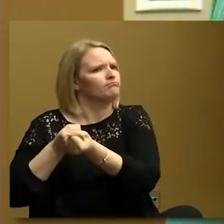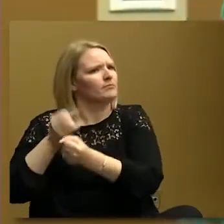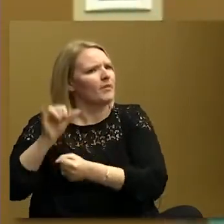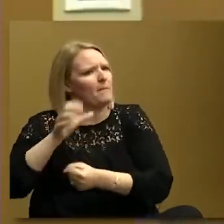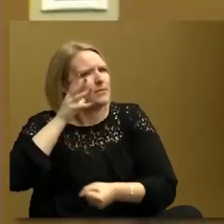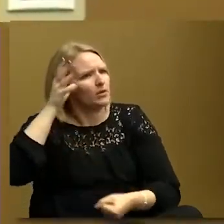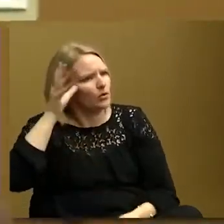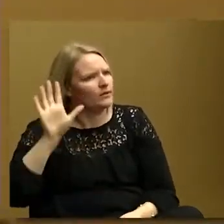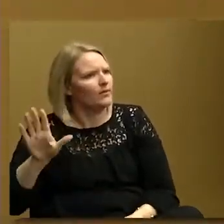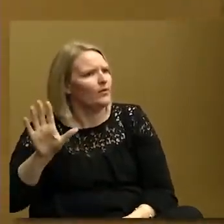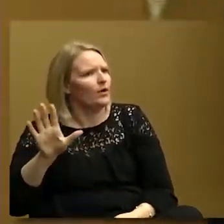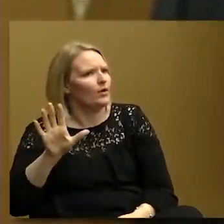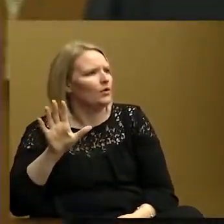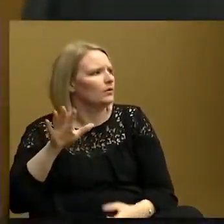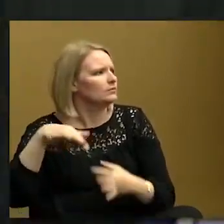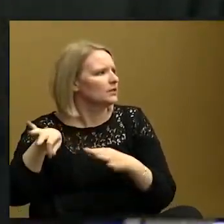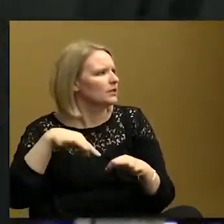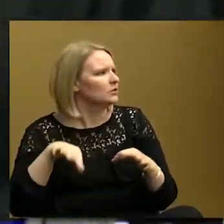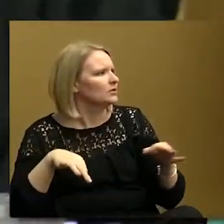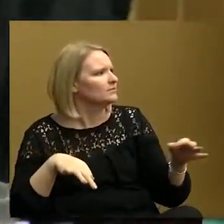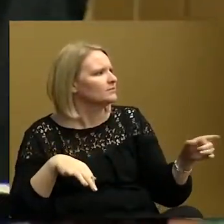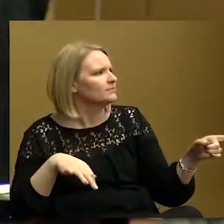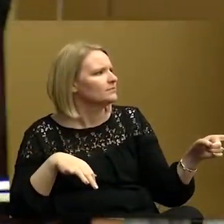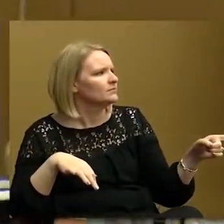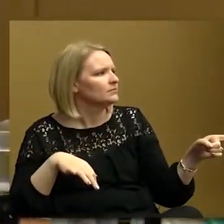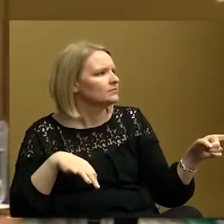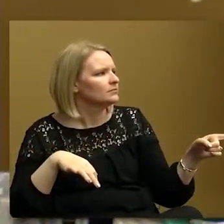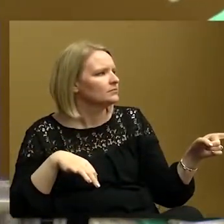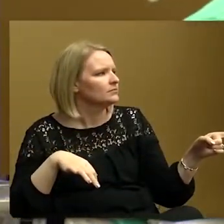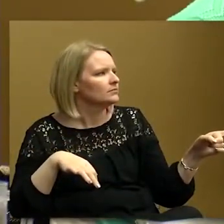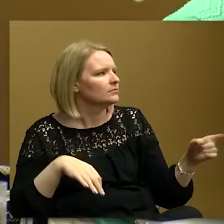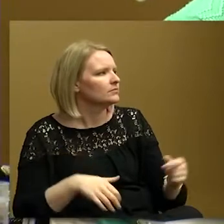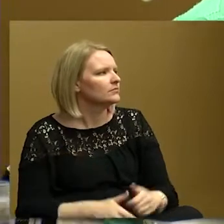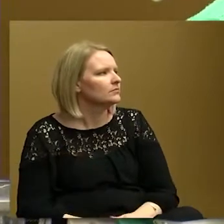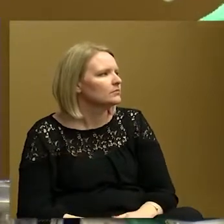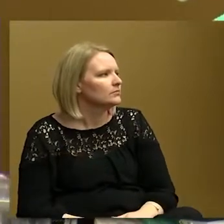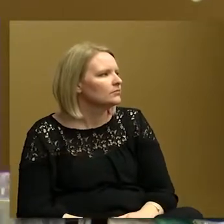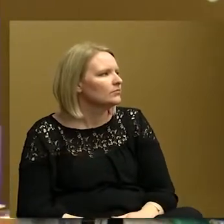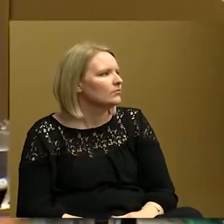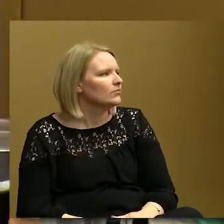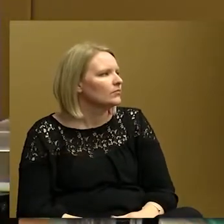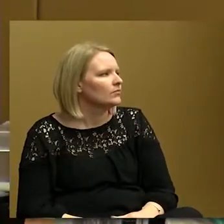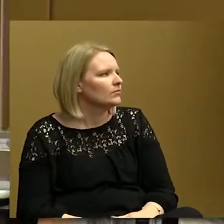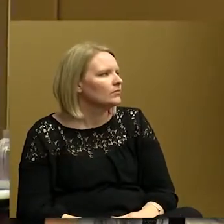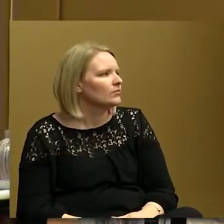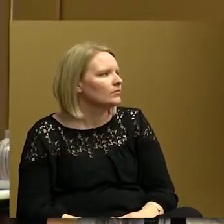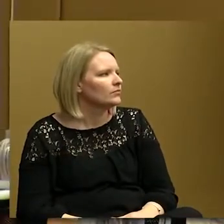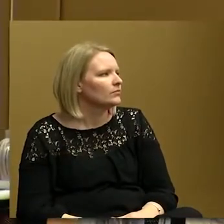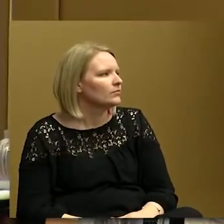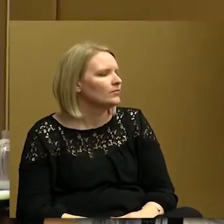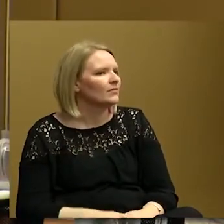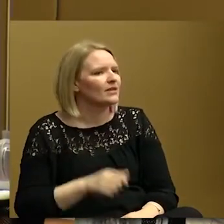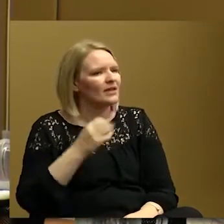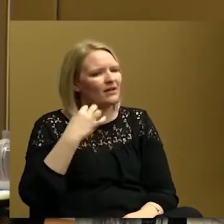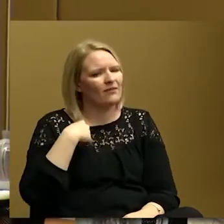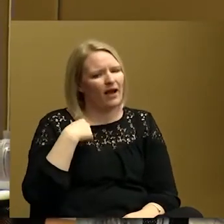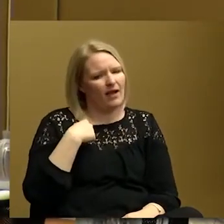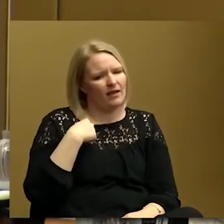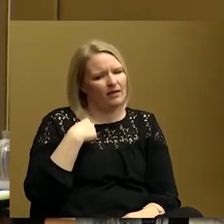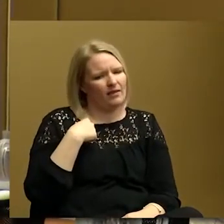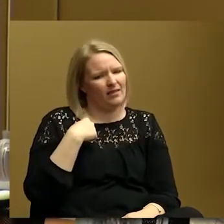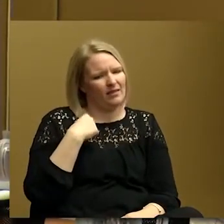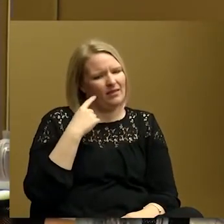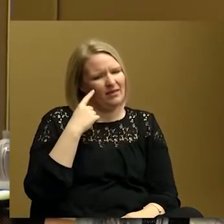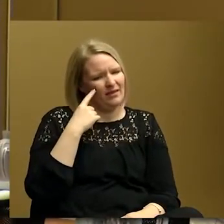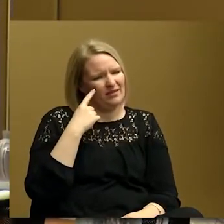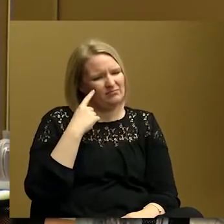And I'm going to let you. I was just saying, if we don't, even if we don't really believe or don't think that child has those skills